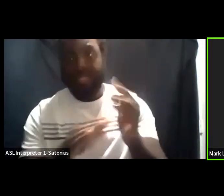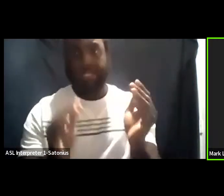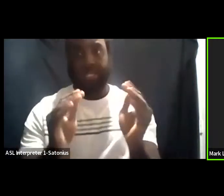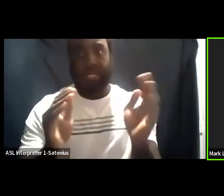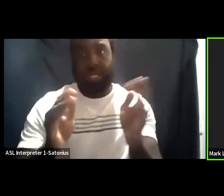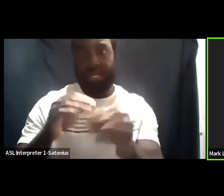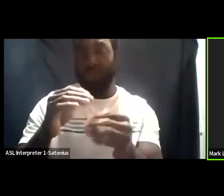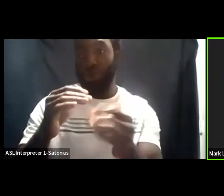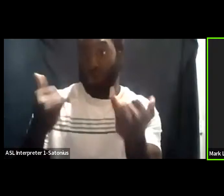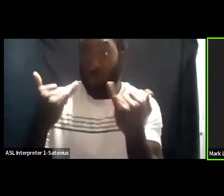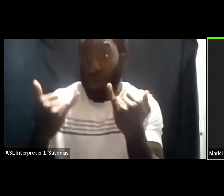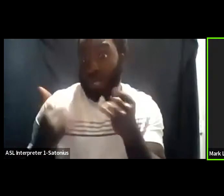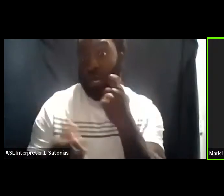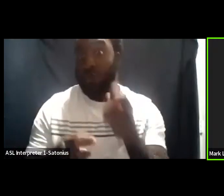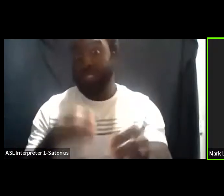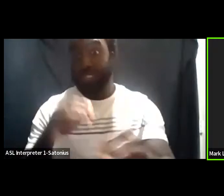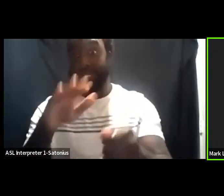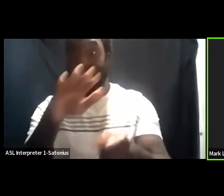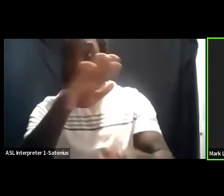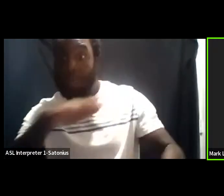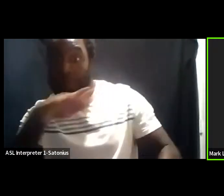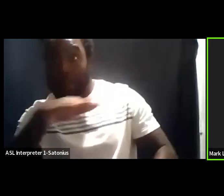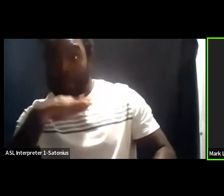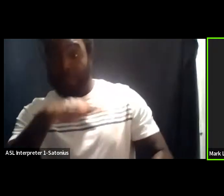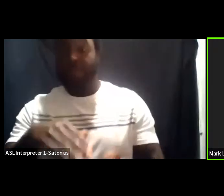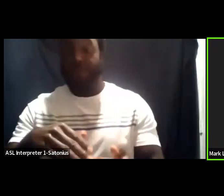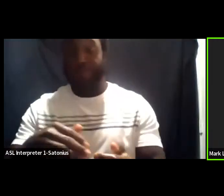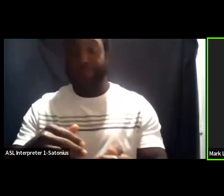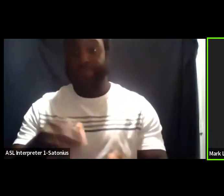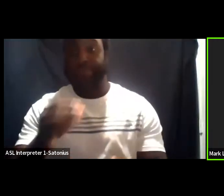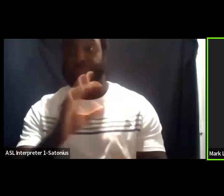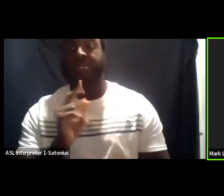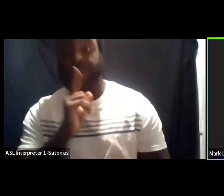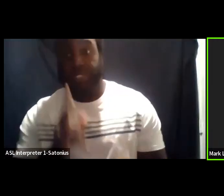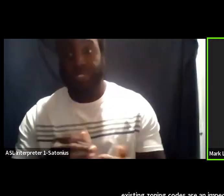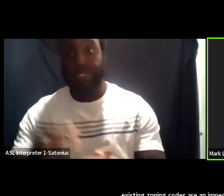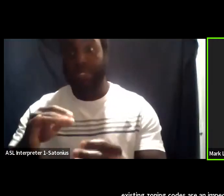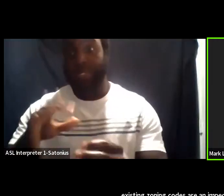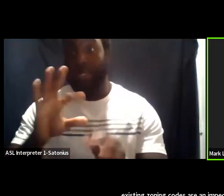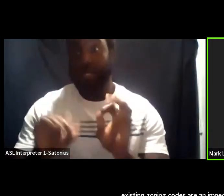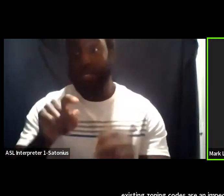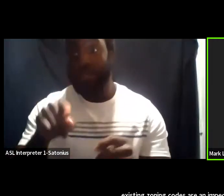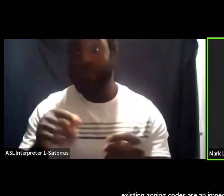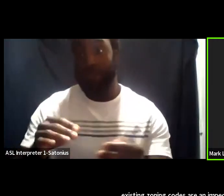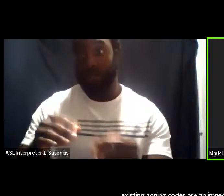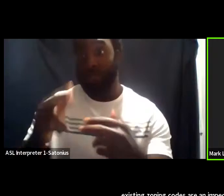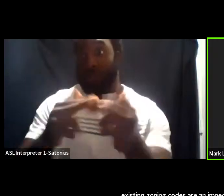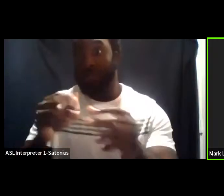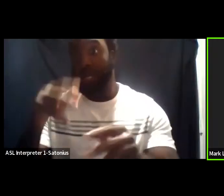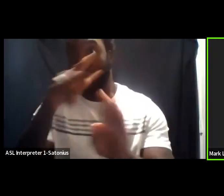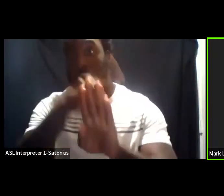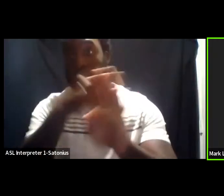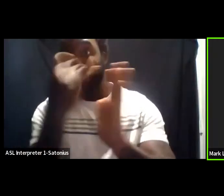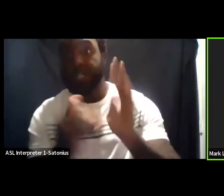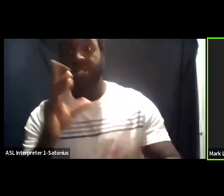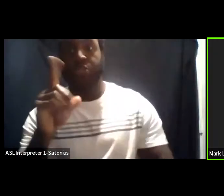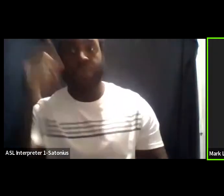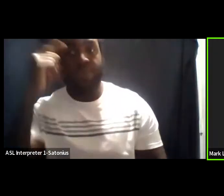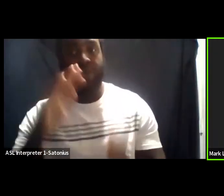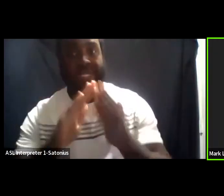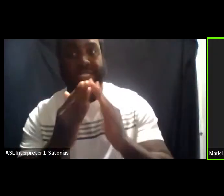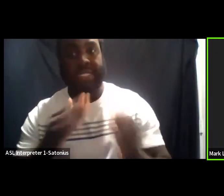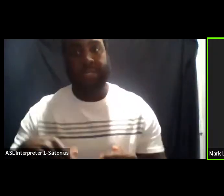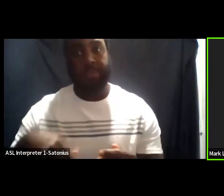zoning codes are an impediment. And the truth is that if you're advancing a project which is good for the city, because of various